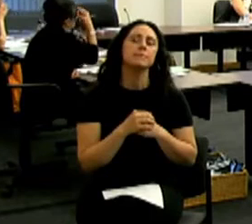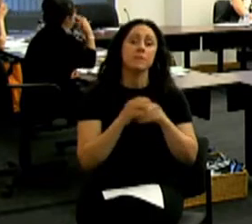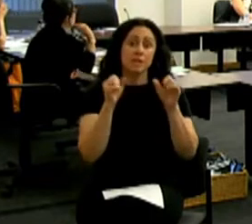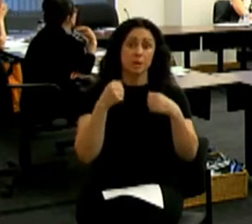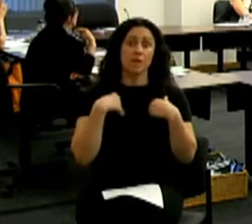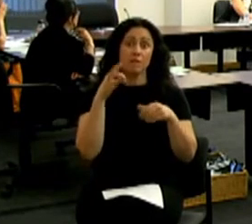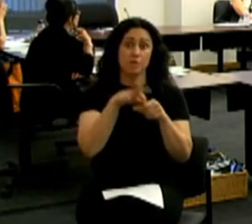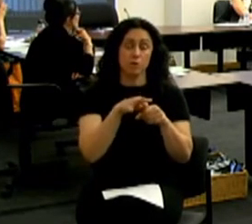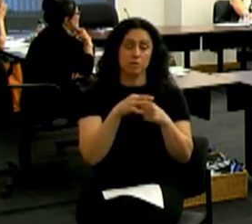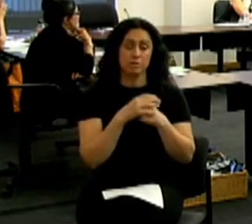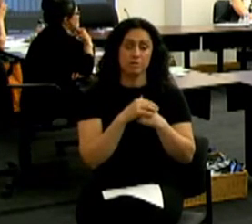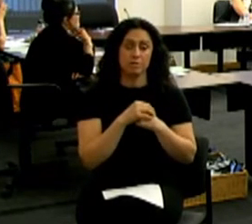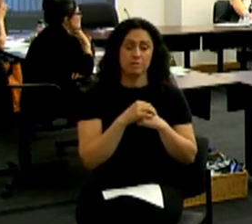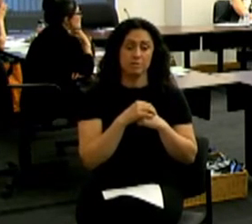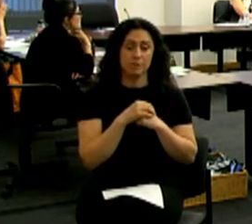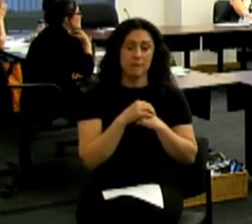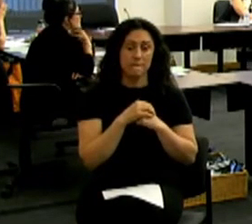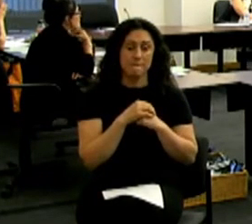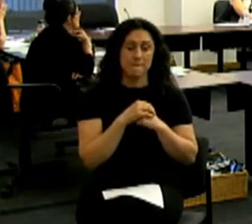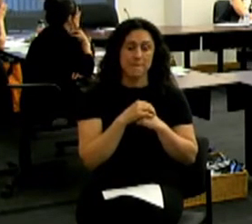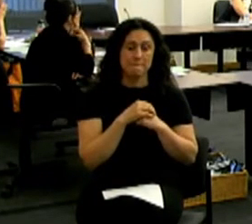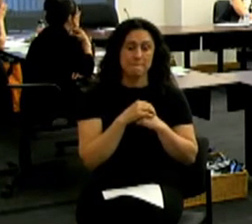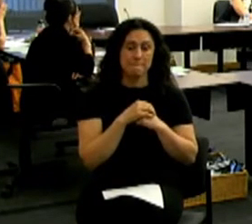we have a vote, please.